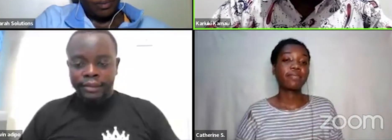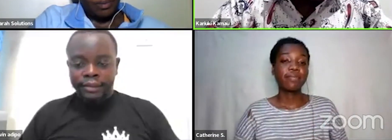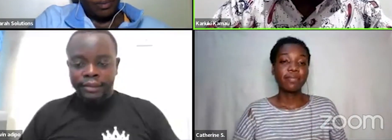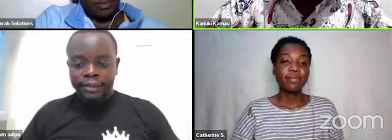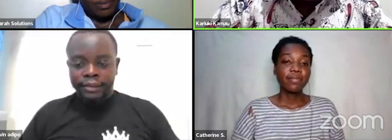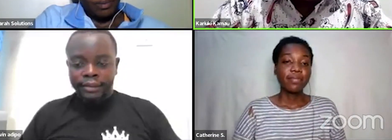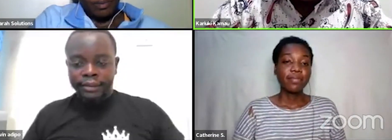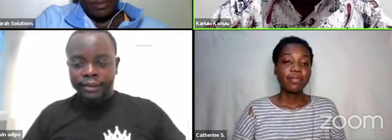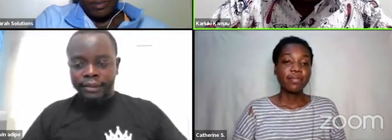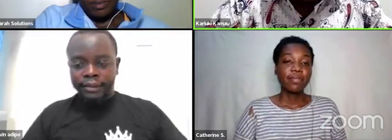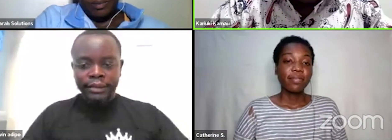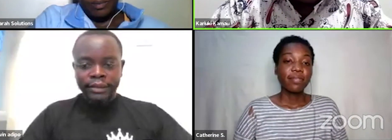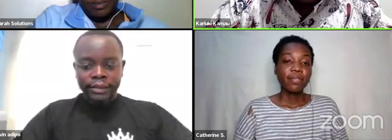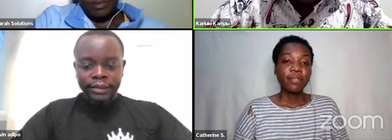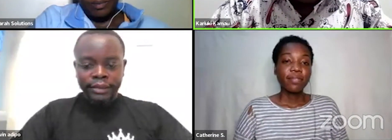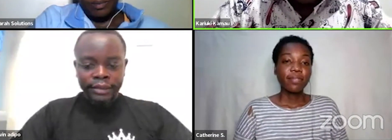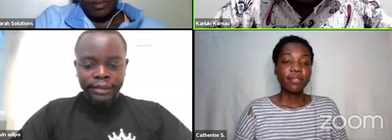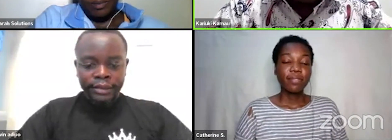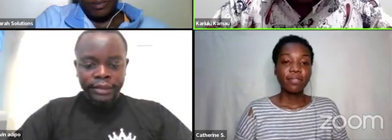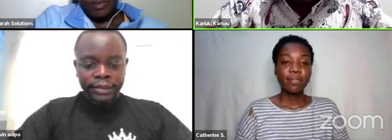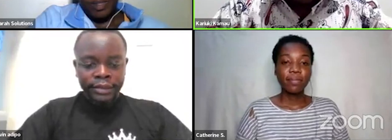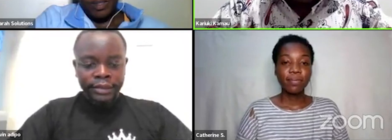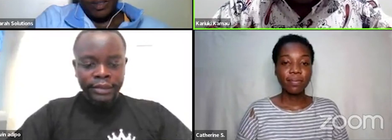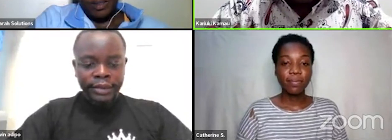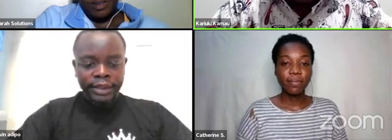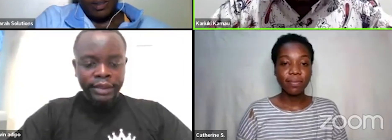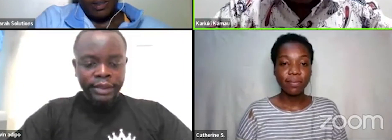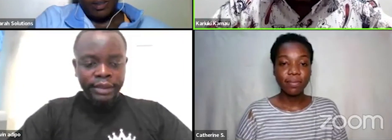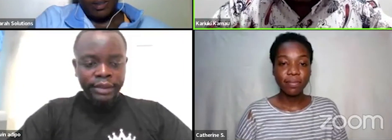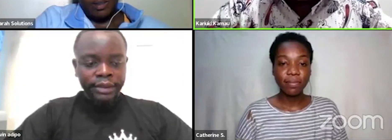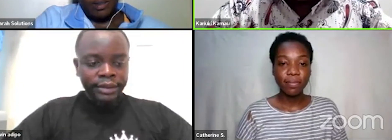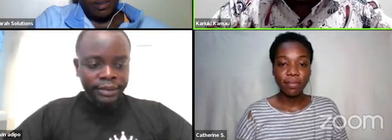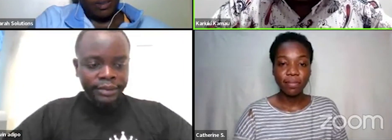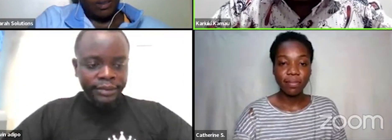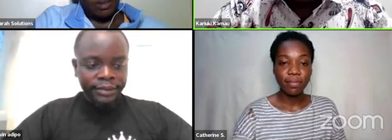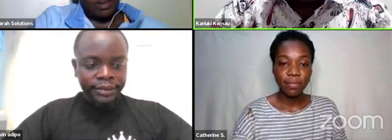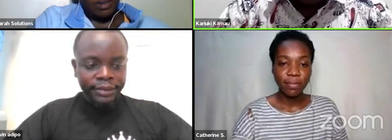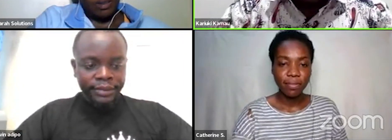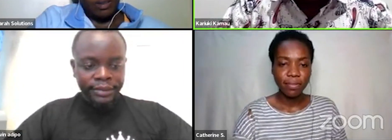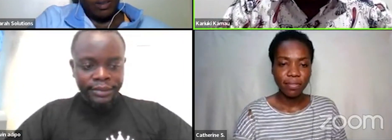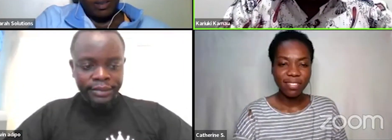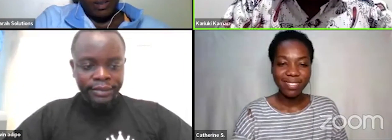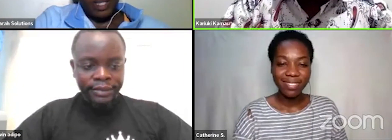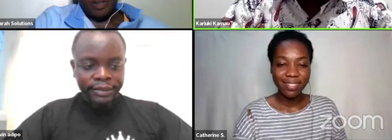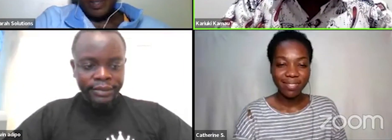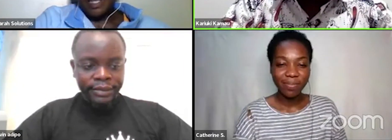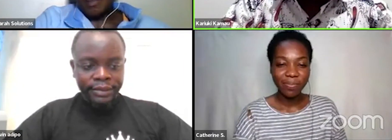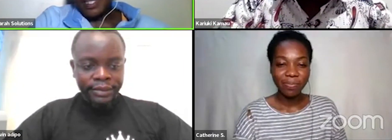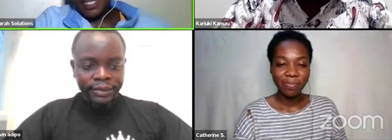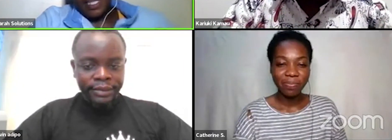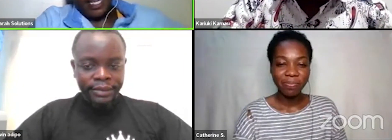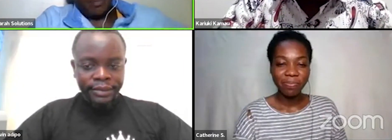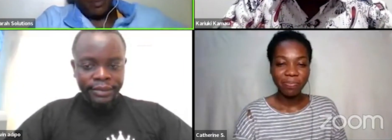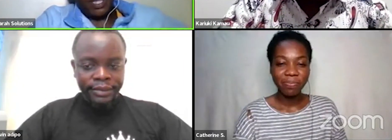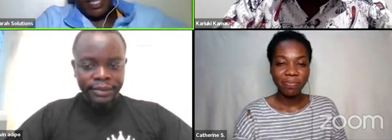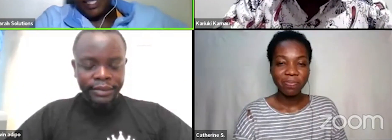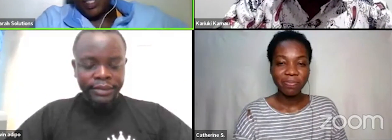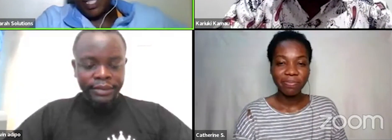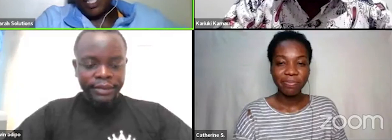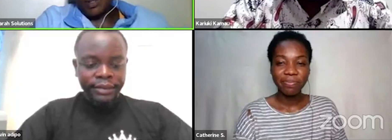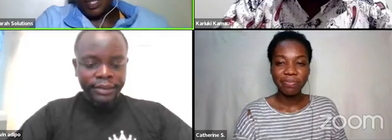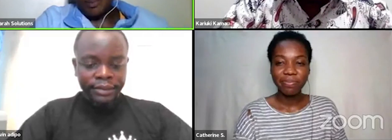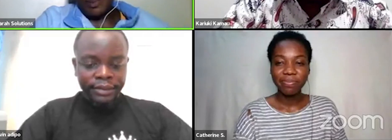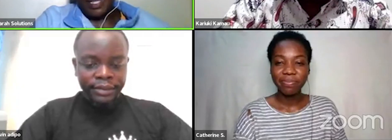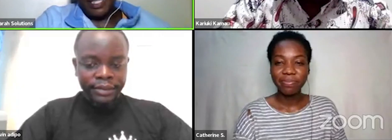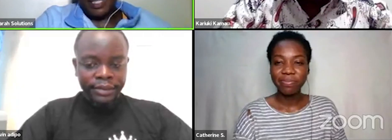0725282828. Somebody will be able to deliver in your office. I will write that in the chat box. Yes, please put that